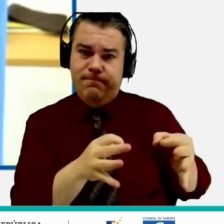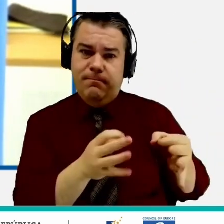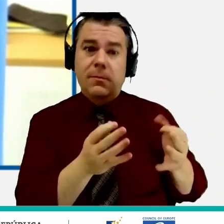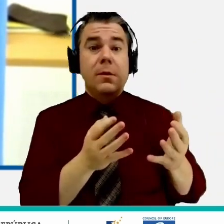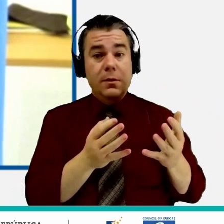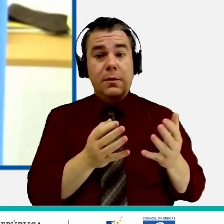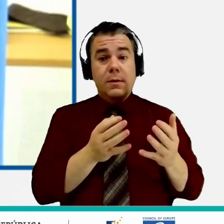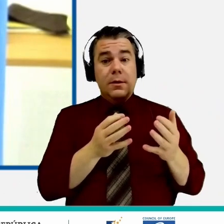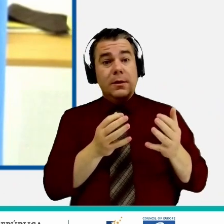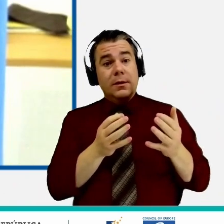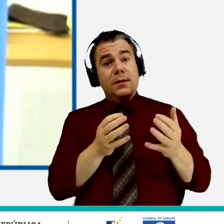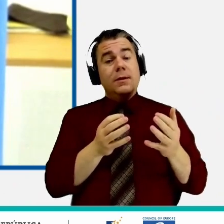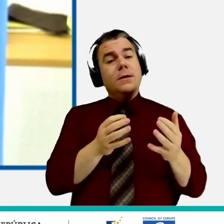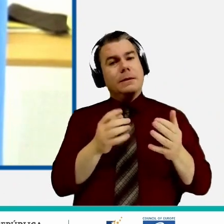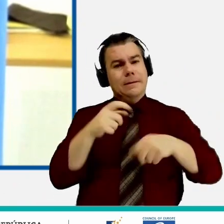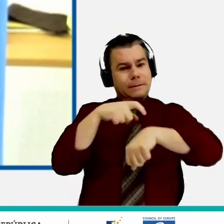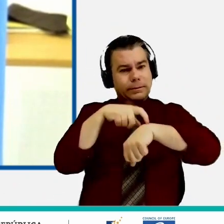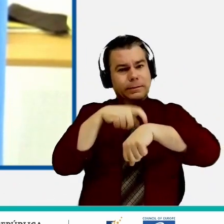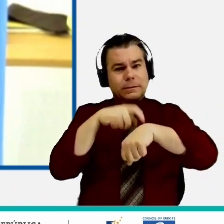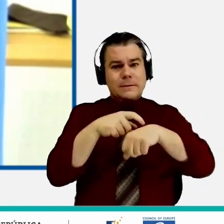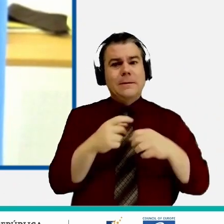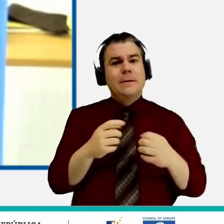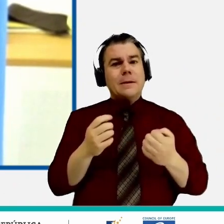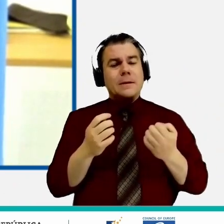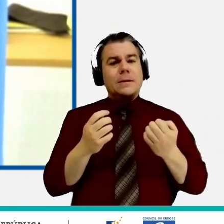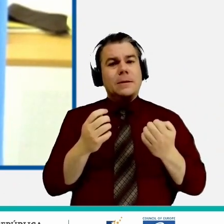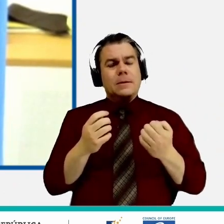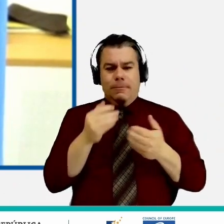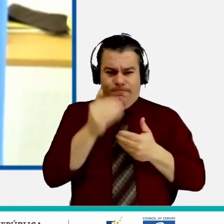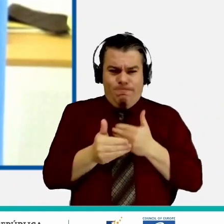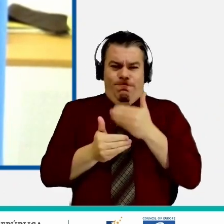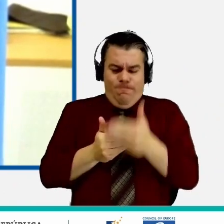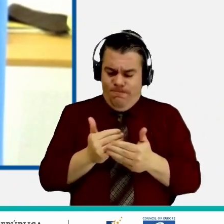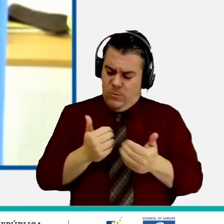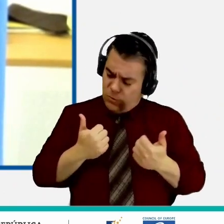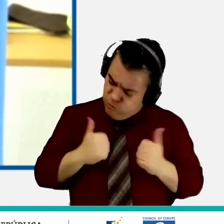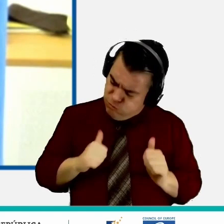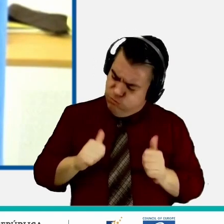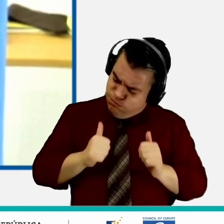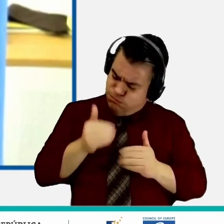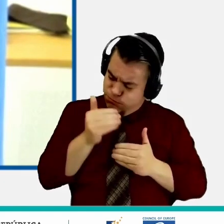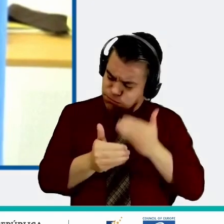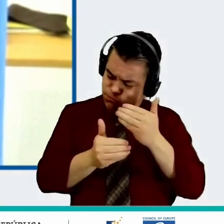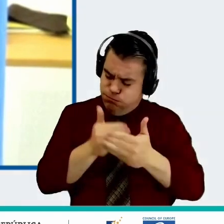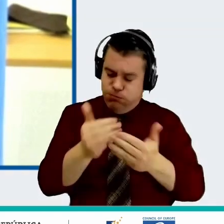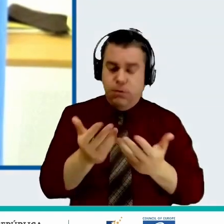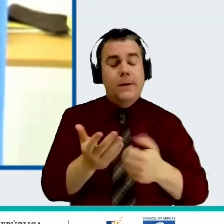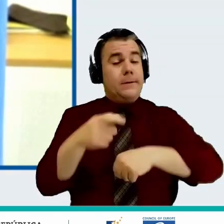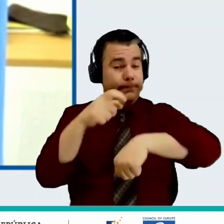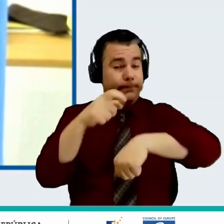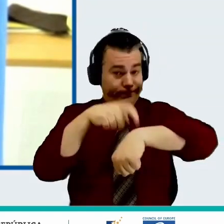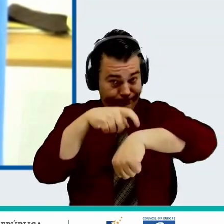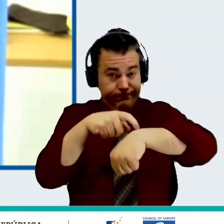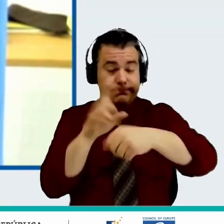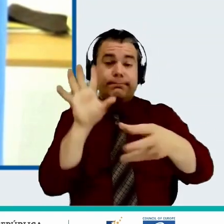deliberate effort. And it's very hard to measure it too. So, because these processes are time intensive,